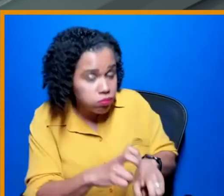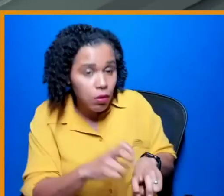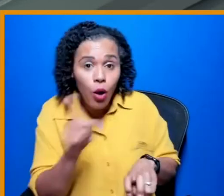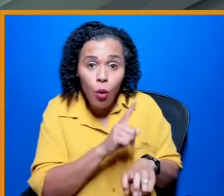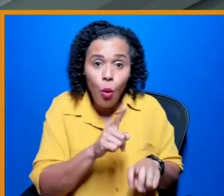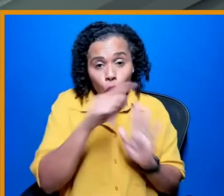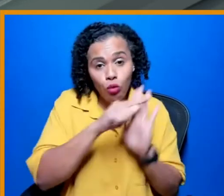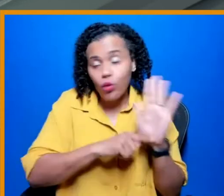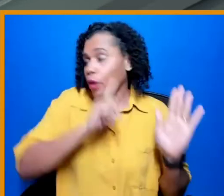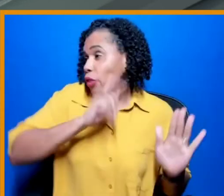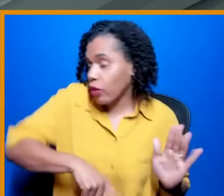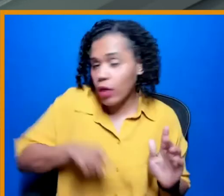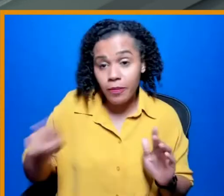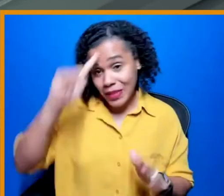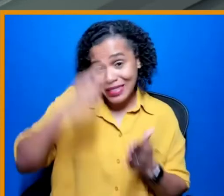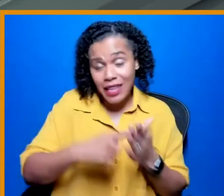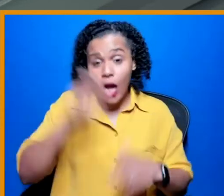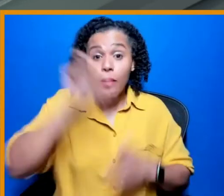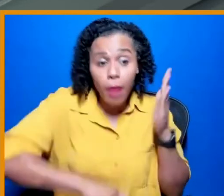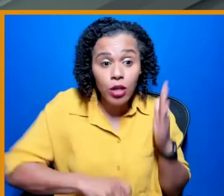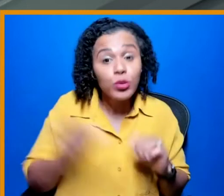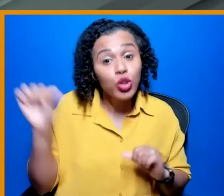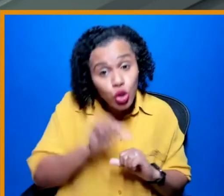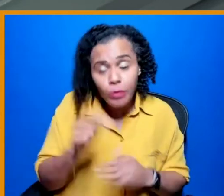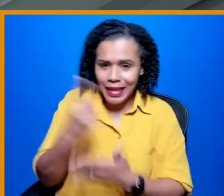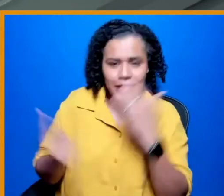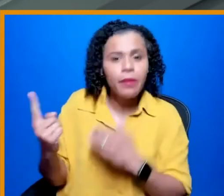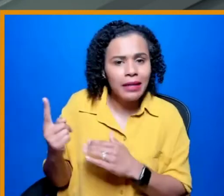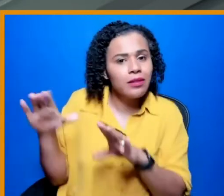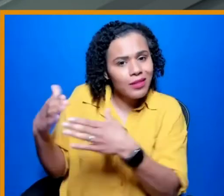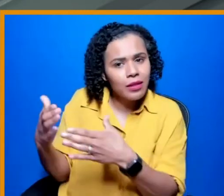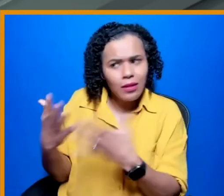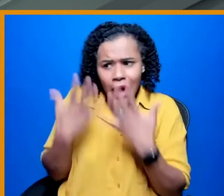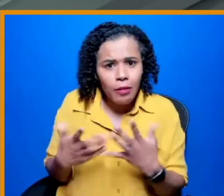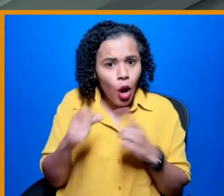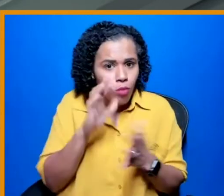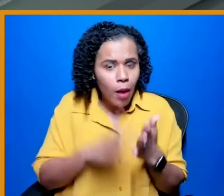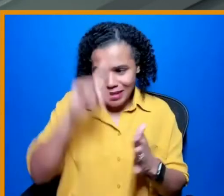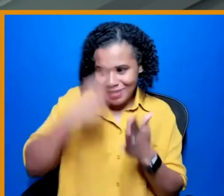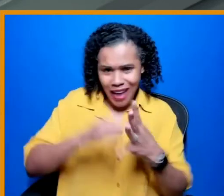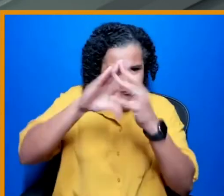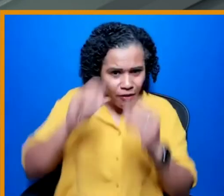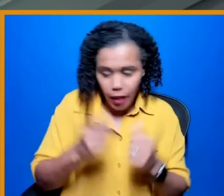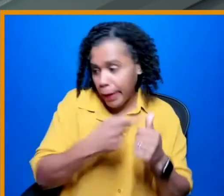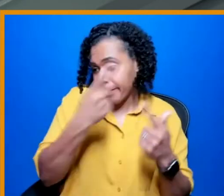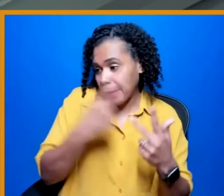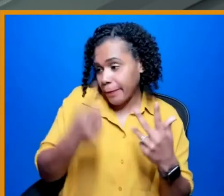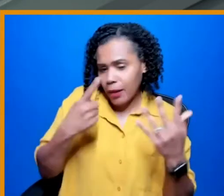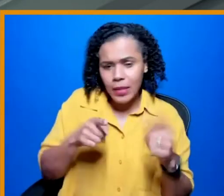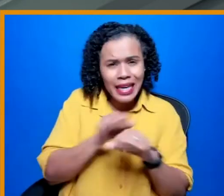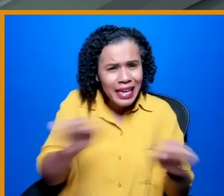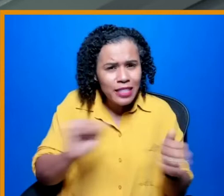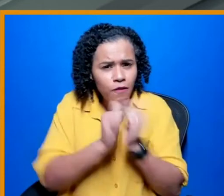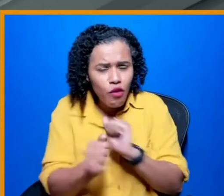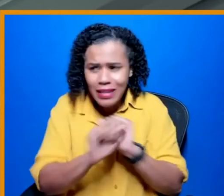deciding on punishments should be independent. At the moment, it is the Prime Minister who decides what happens when his friends and colleagues break the rules,